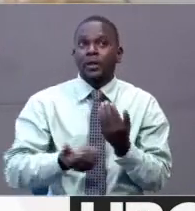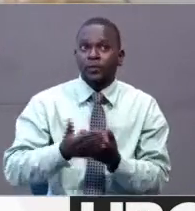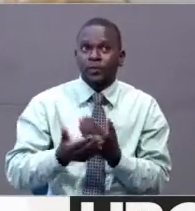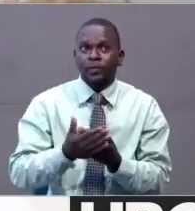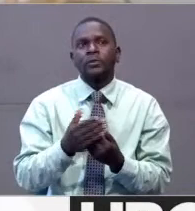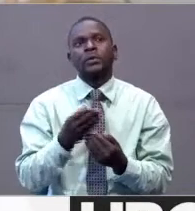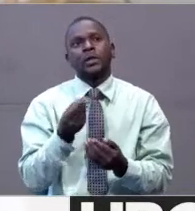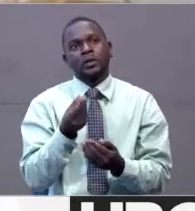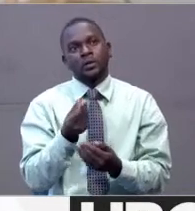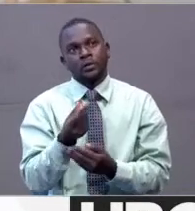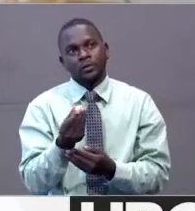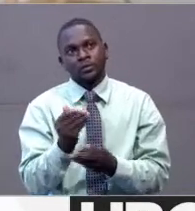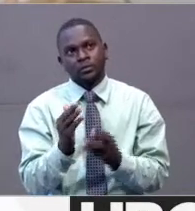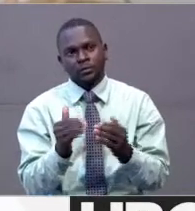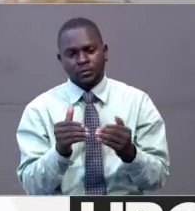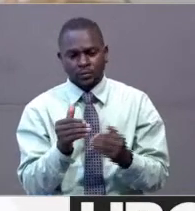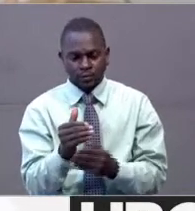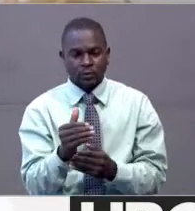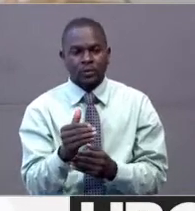kasendi